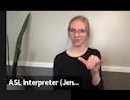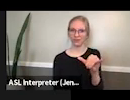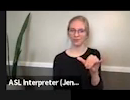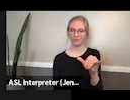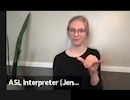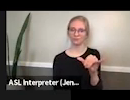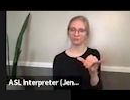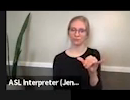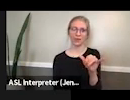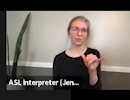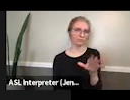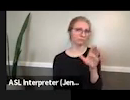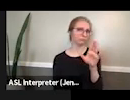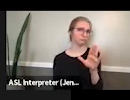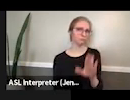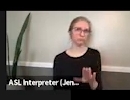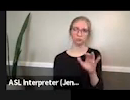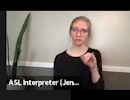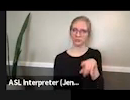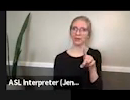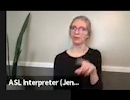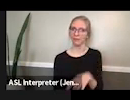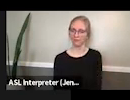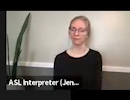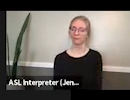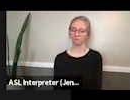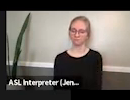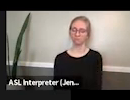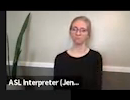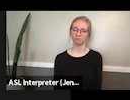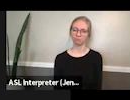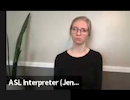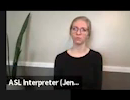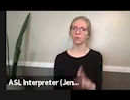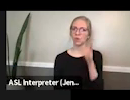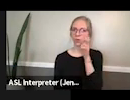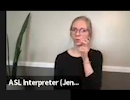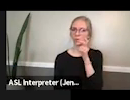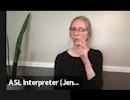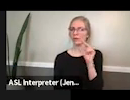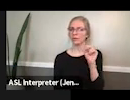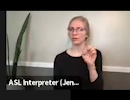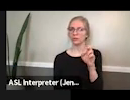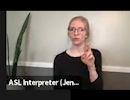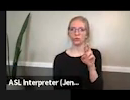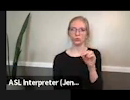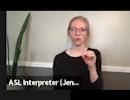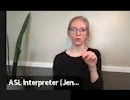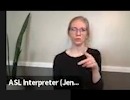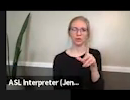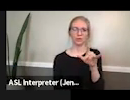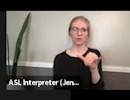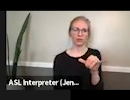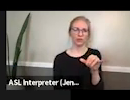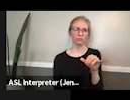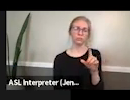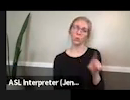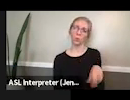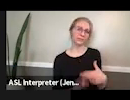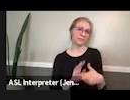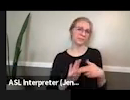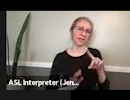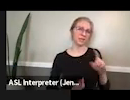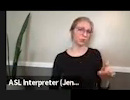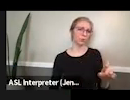in Indiana, all right? Auditory neuropathy can really only be diagnosed if both of those tests, and here I only